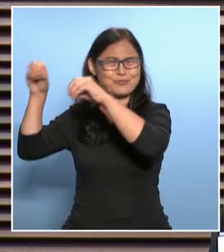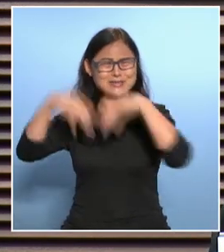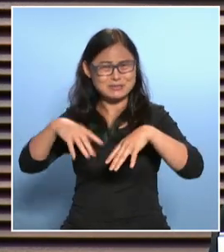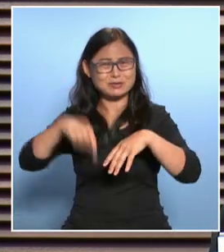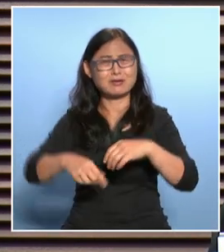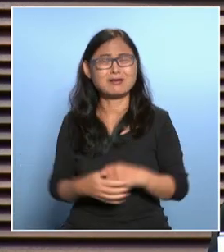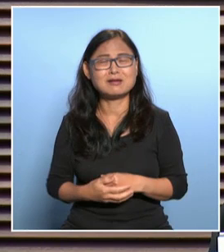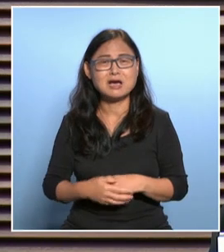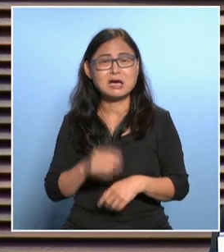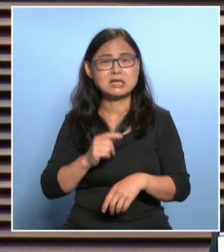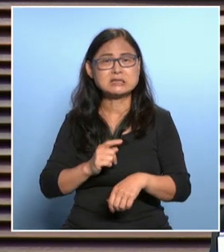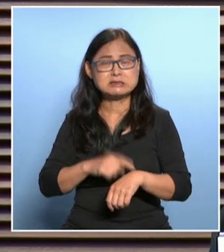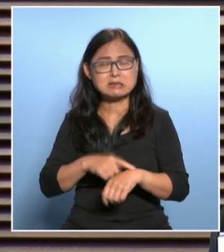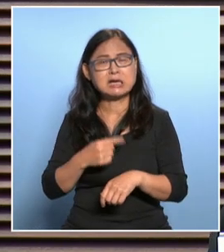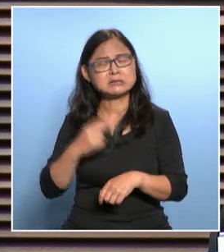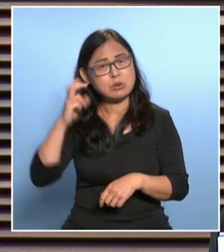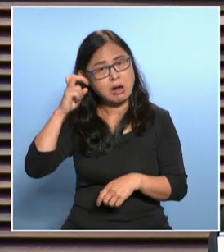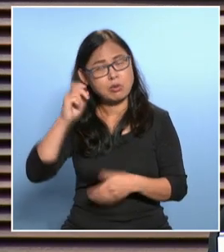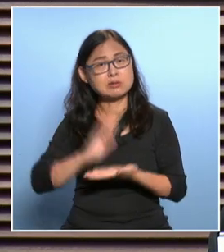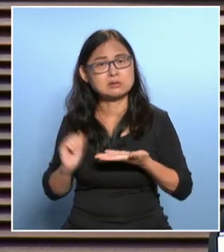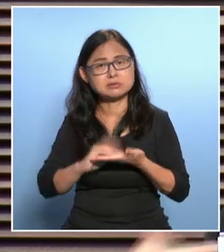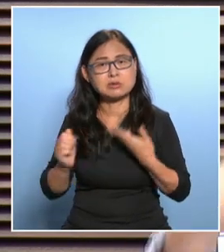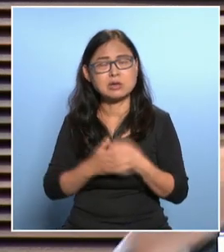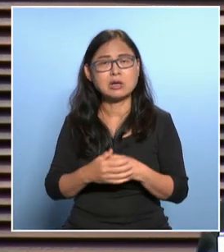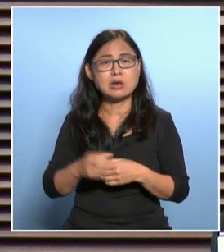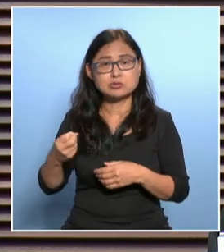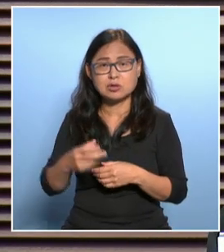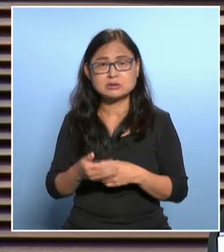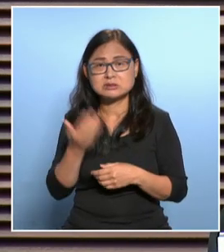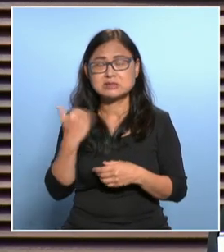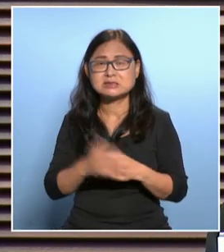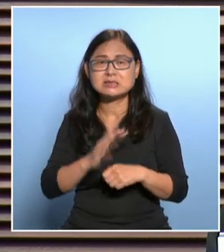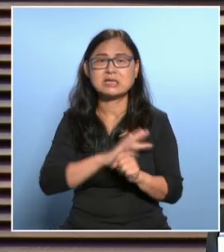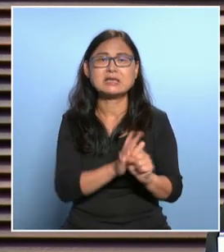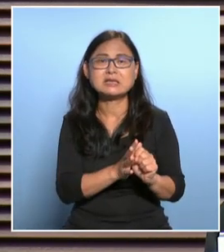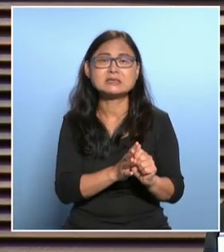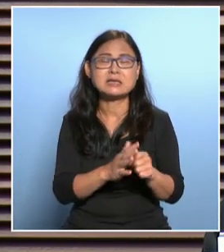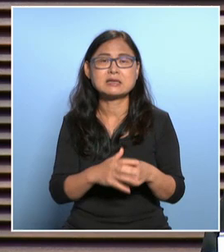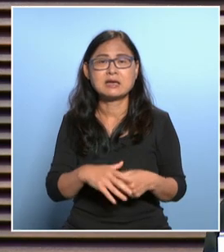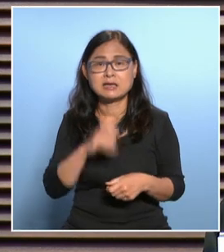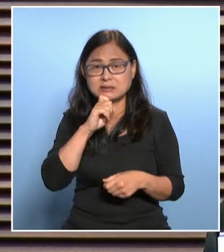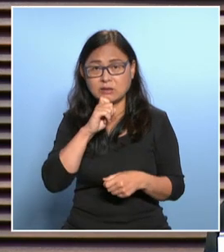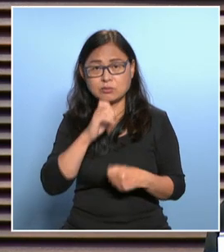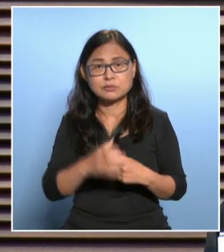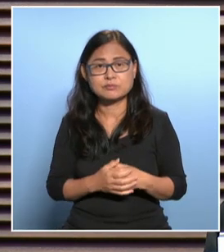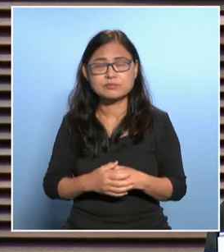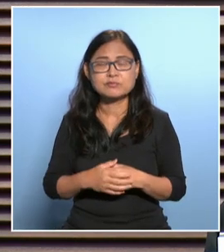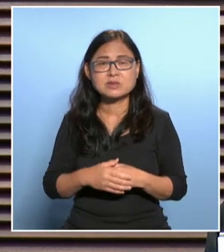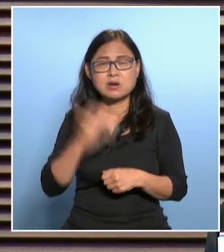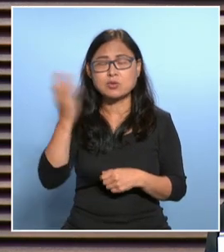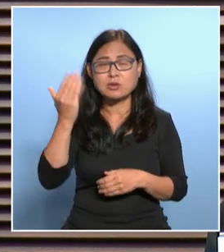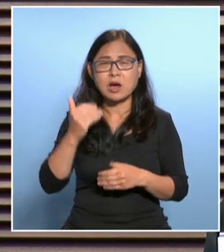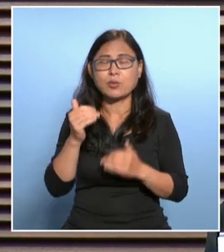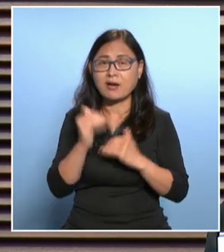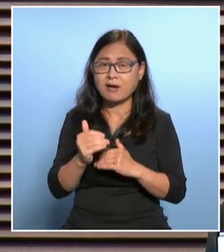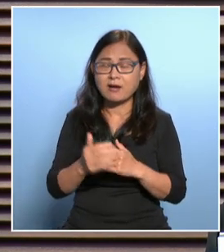these doctors. It takes time for them to take various factors into consideration, and we've